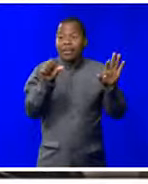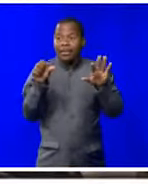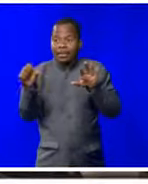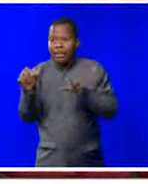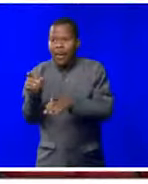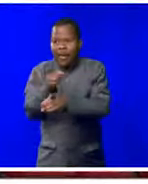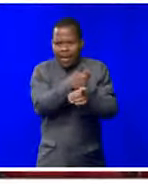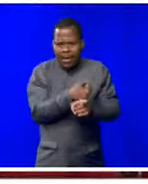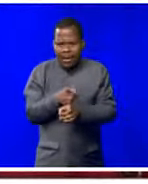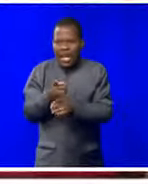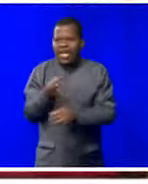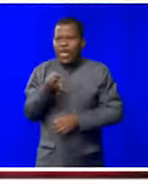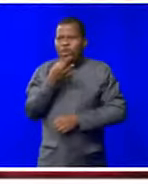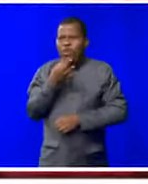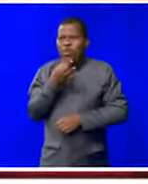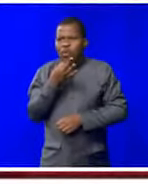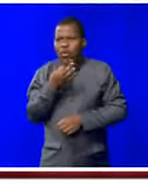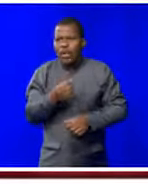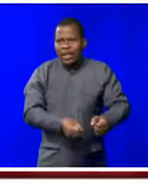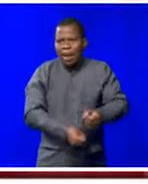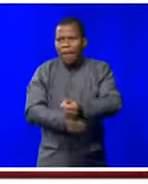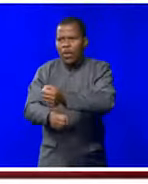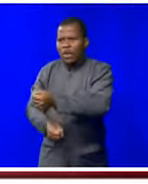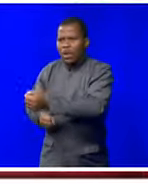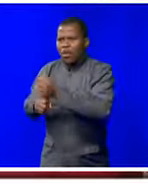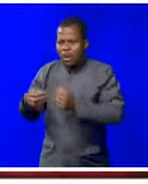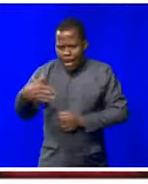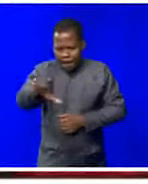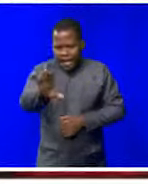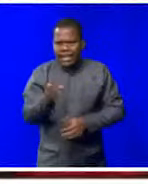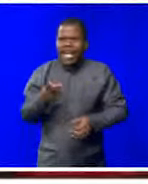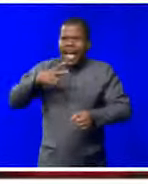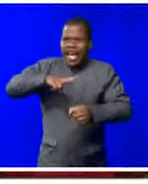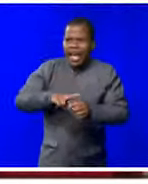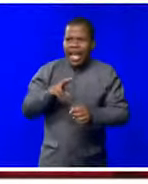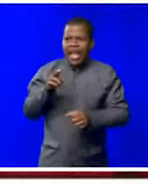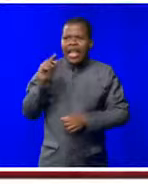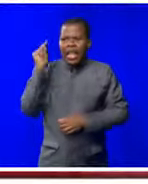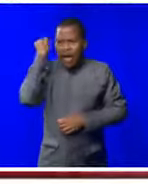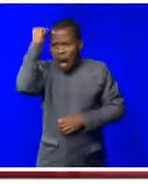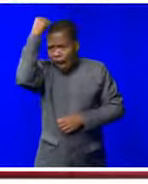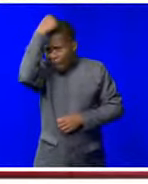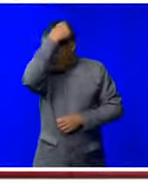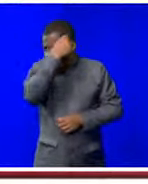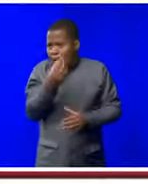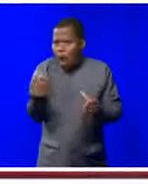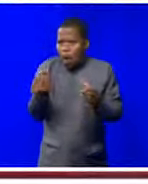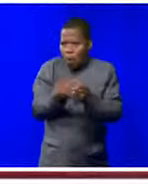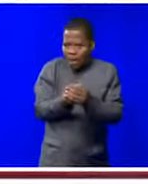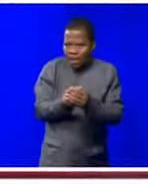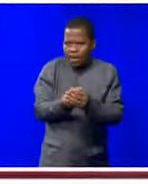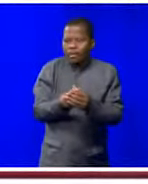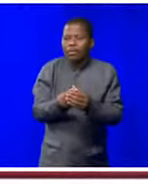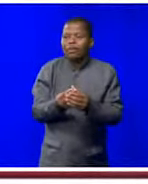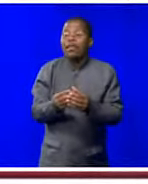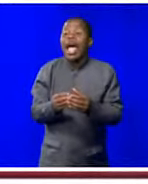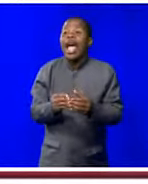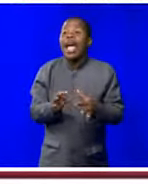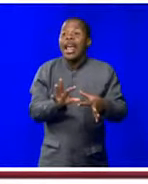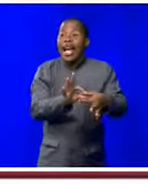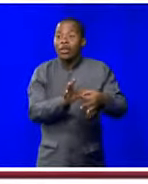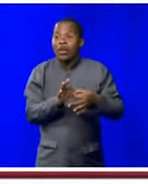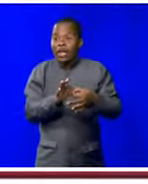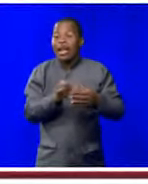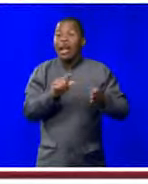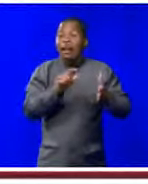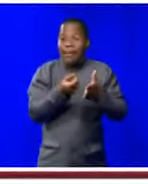support the empowerment of young people. The King also met with the Commonwealth Secretary General Patricia Scotland. The nation